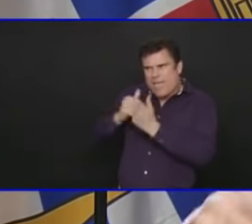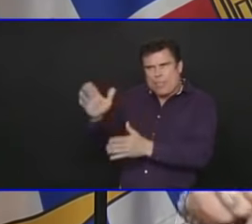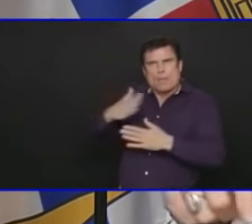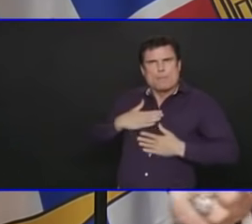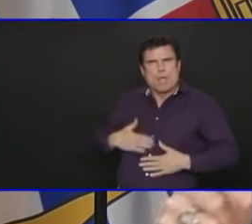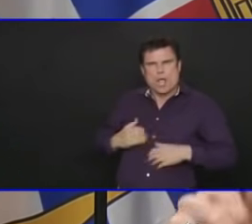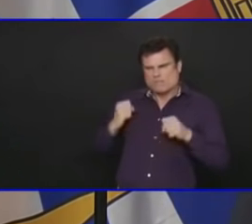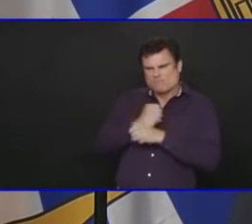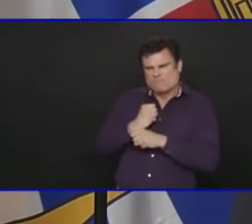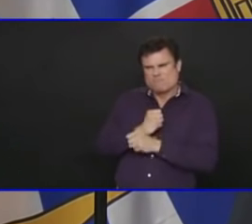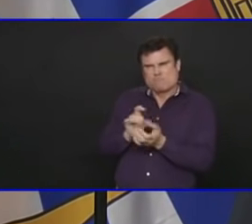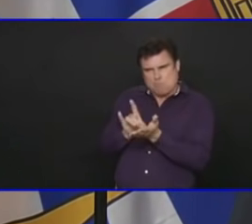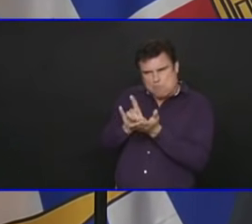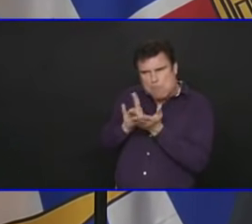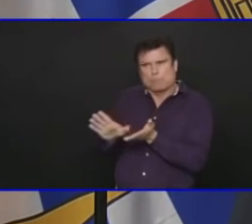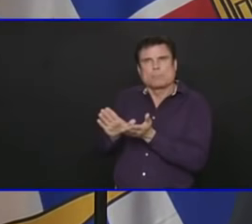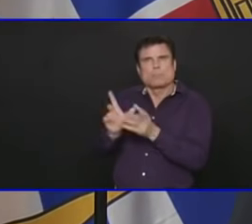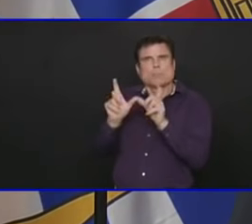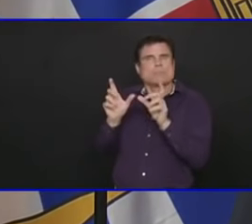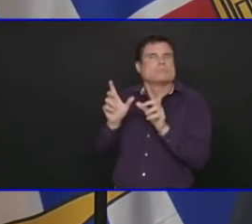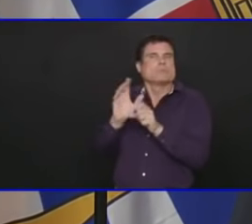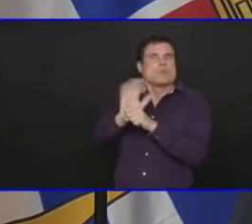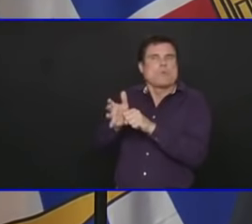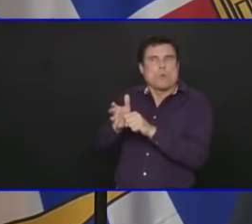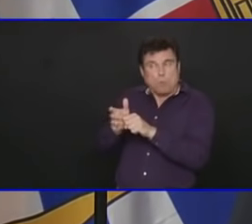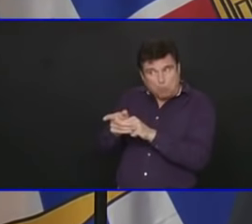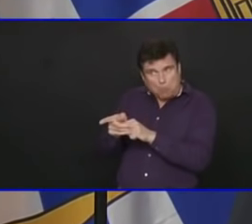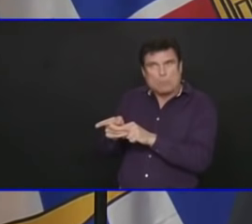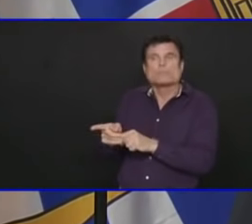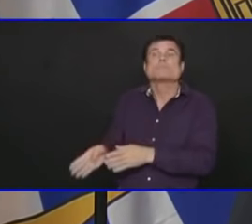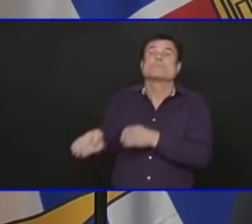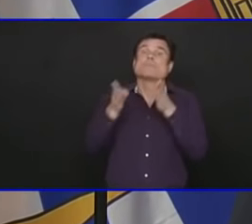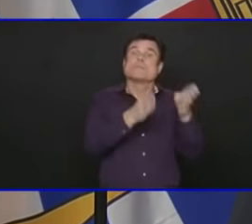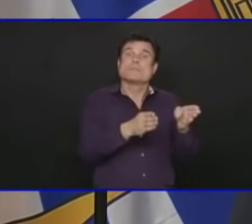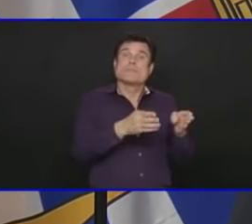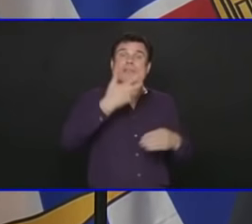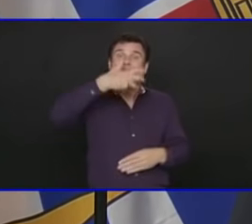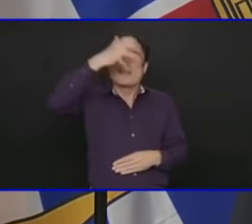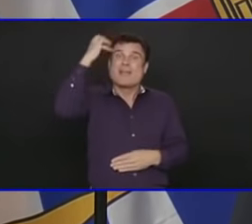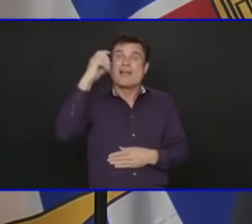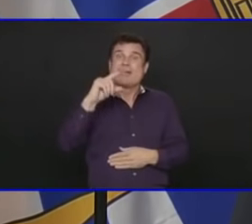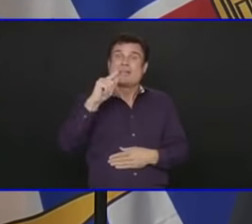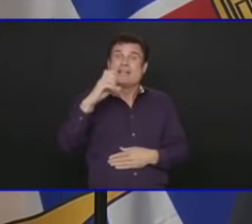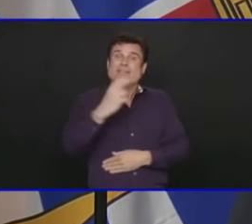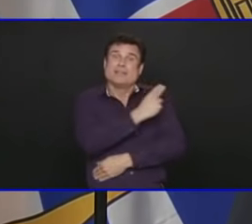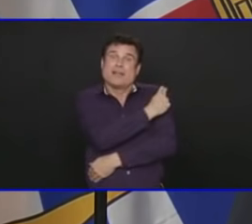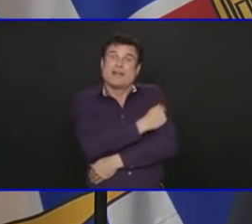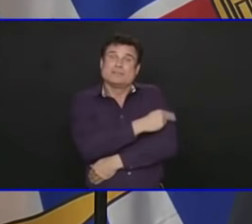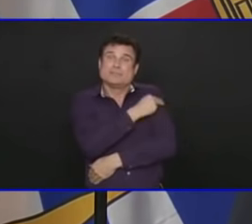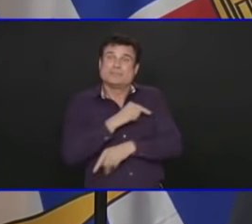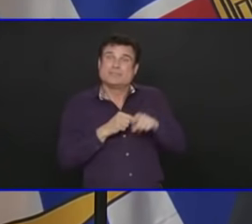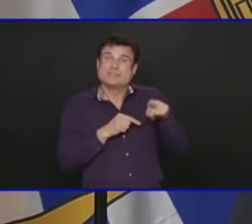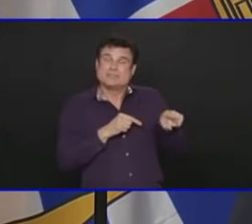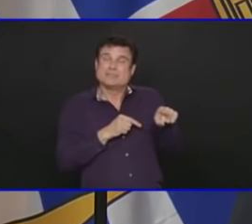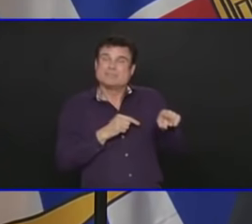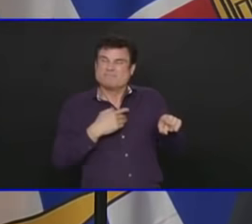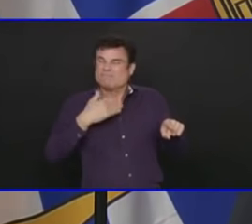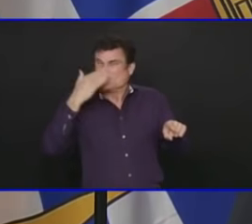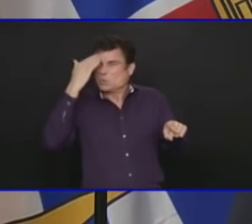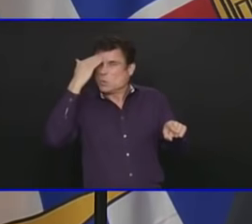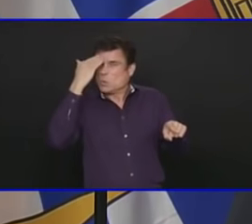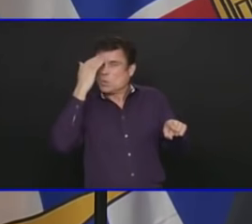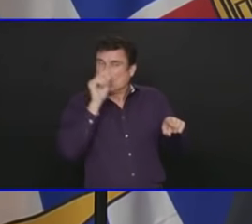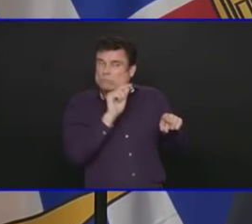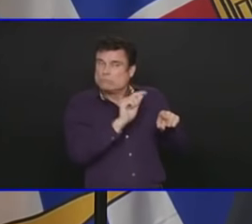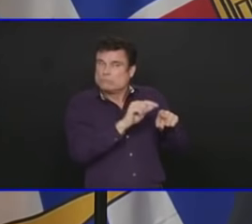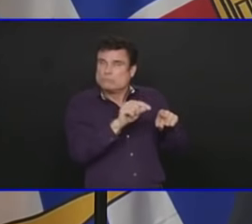was unrecognized transmission in one of the units there, and that there have been continued to be a number of cases that